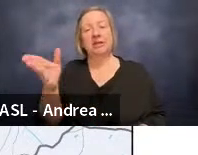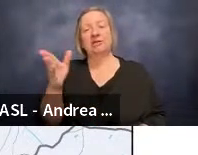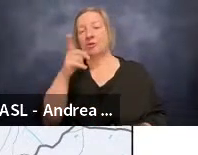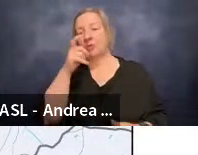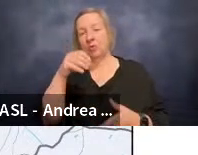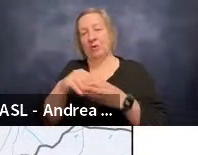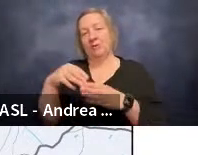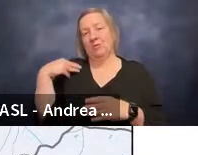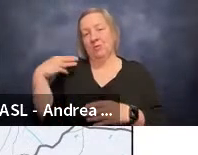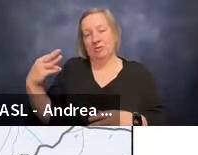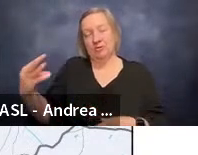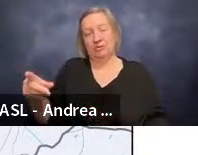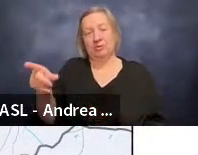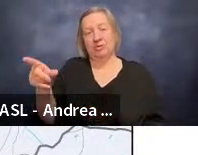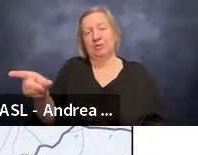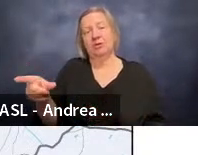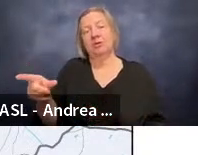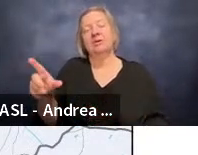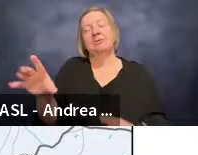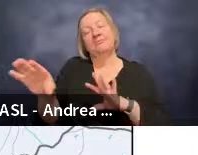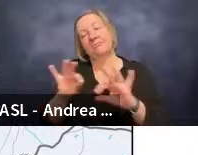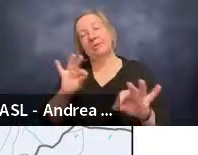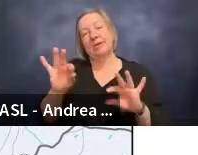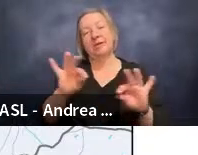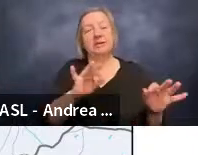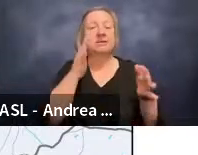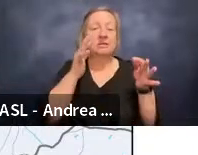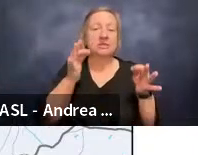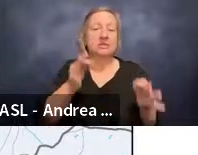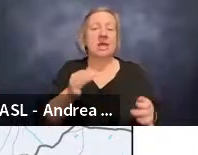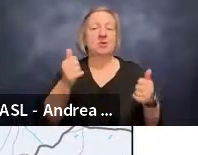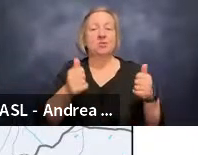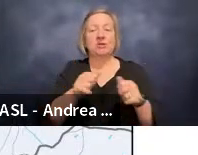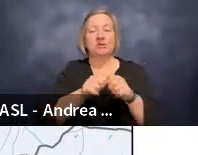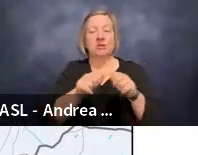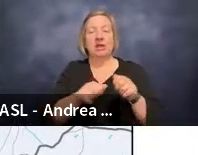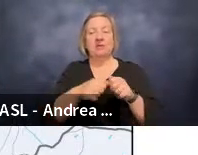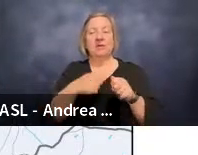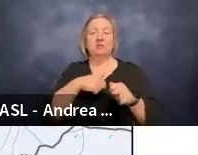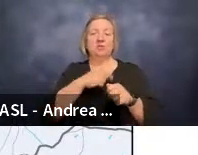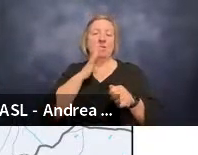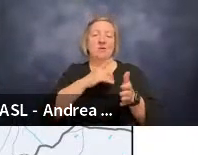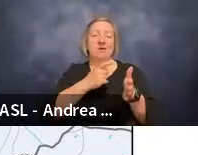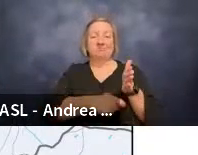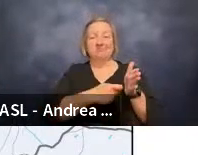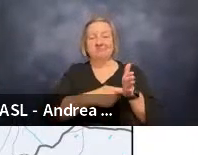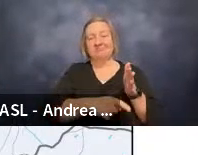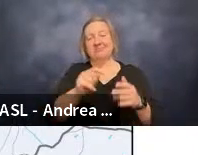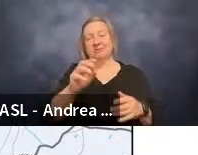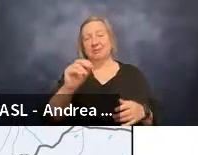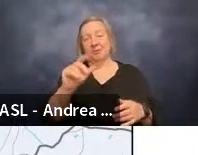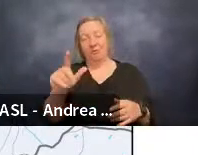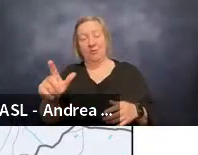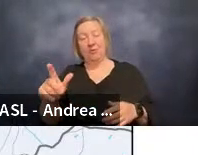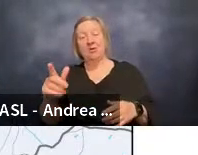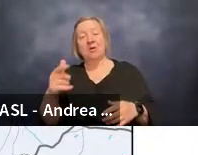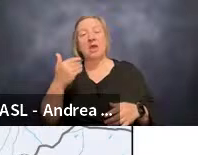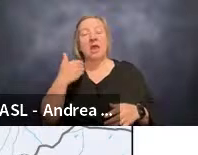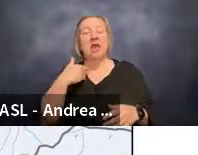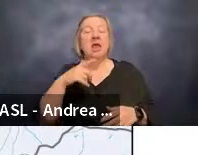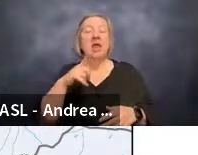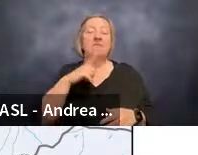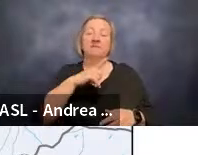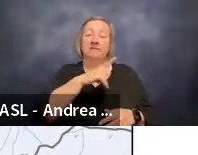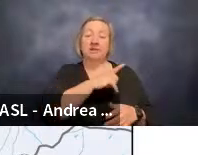Washington picks and chooses which facilities we are going to toll. So we have legislation that